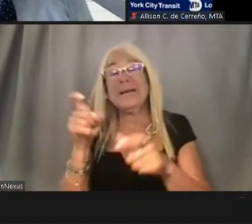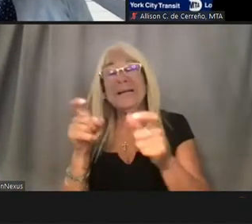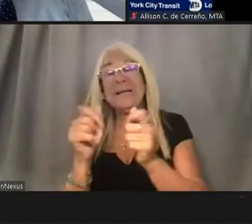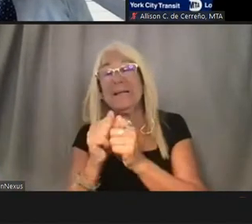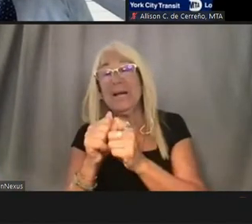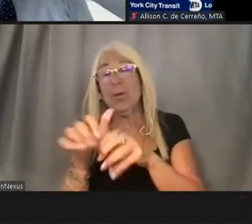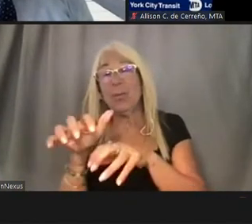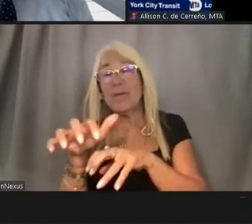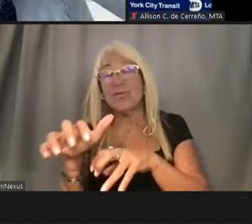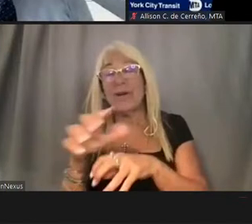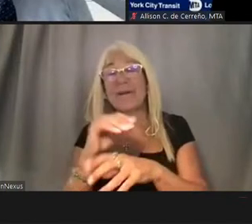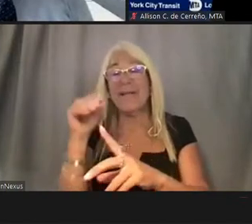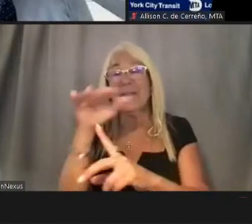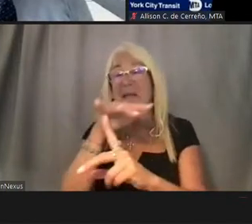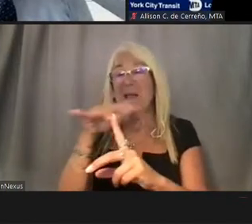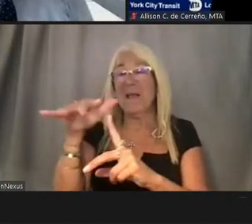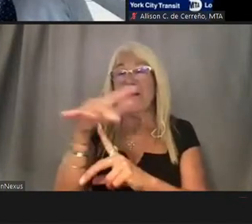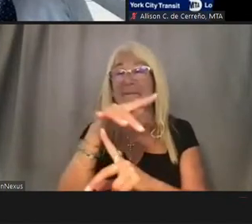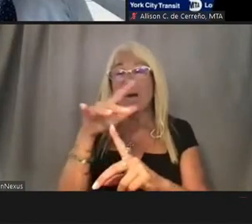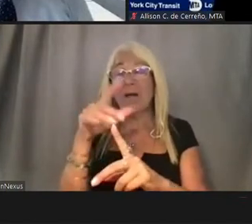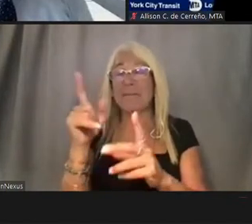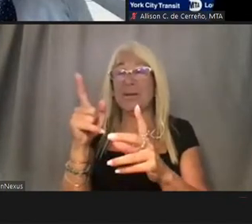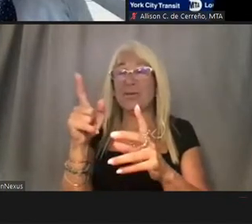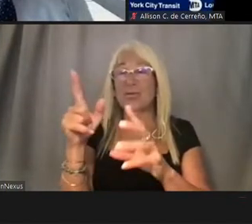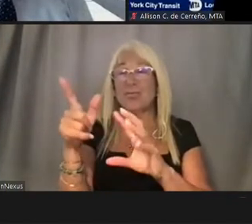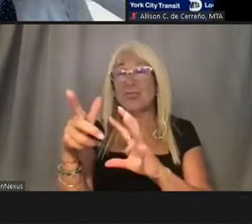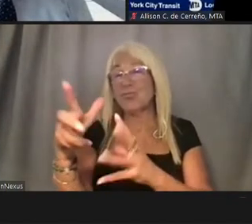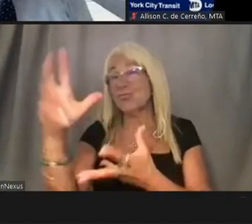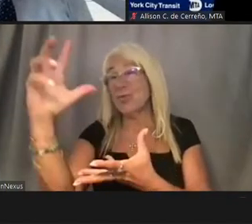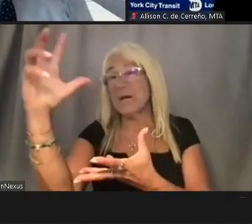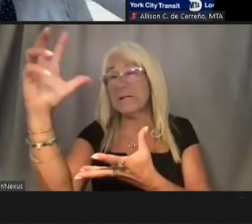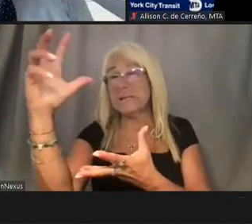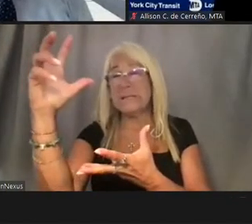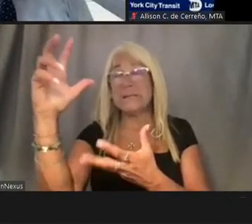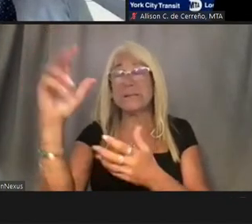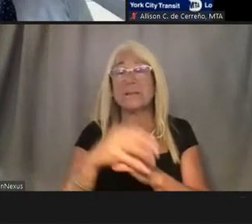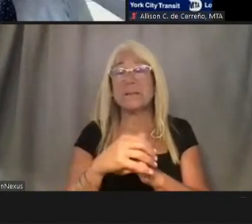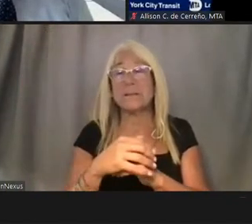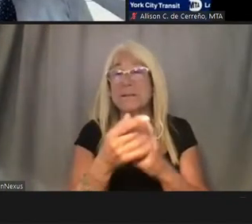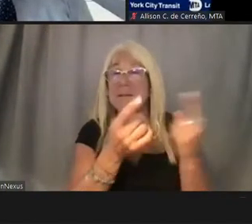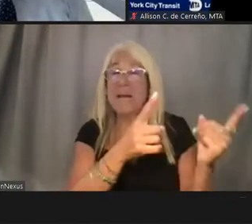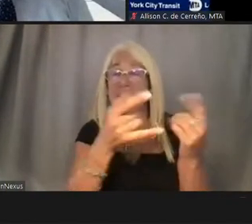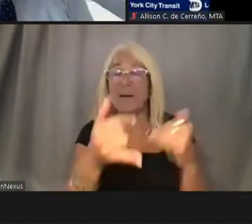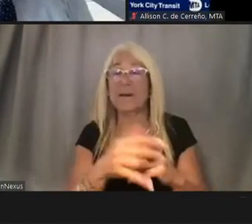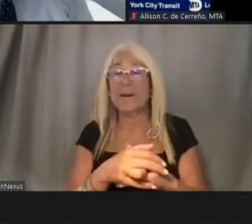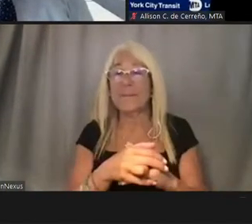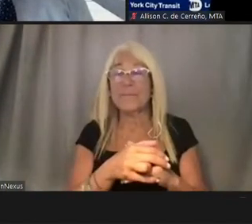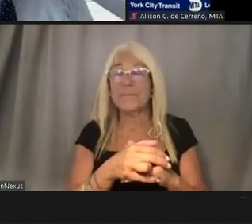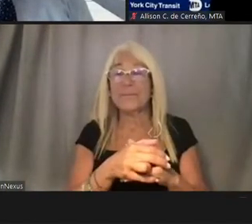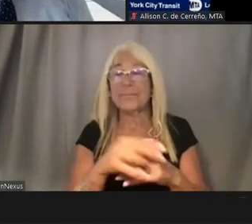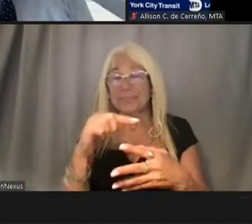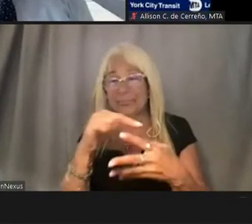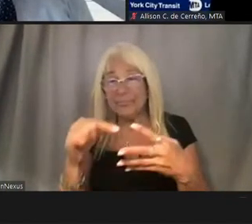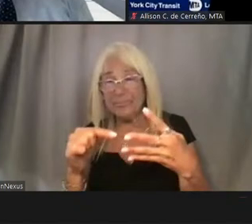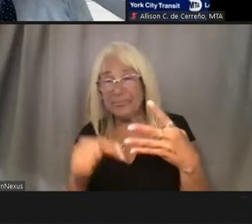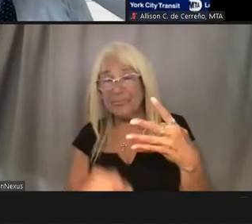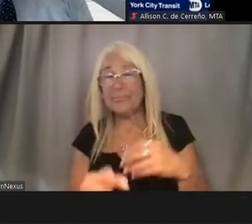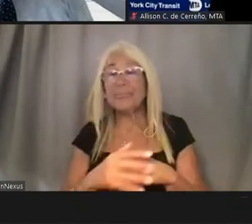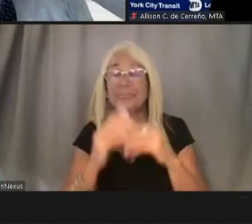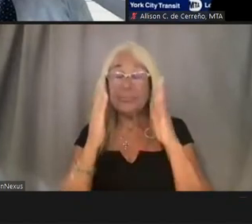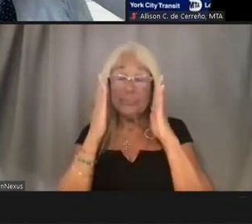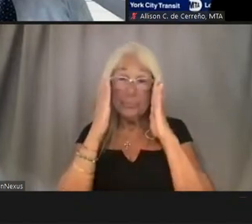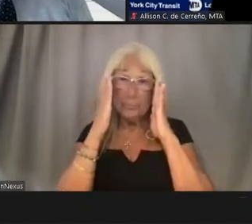environmental crisis we're living in right now I you know I really urge you to just to consider a few things as you move forward there's